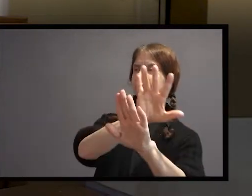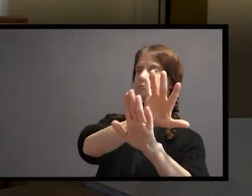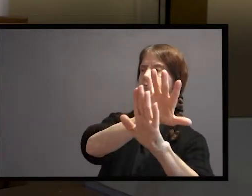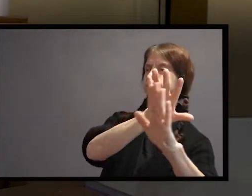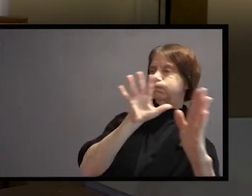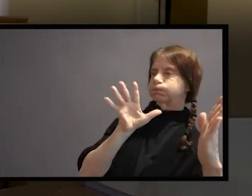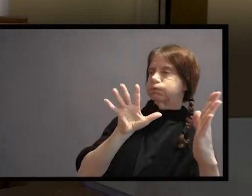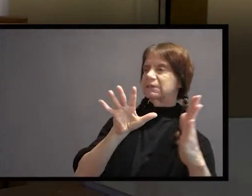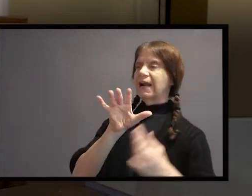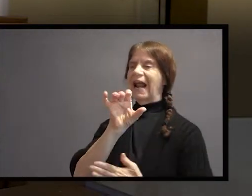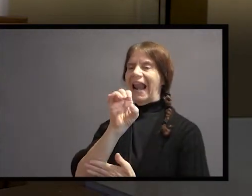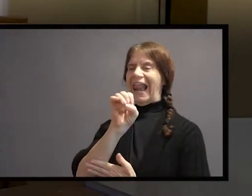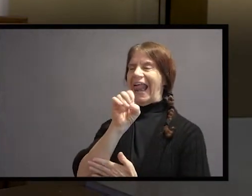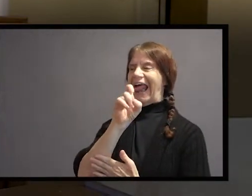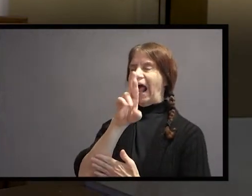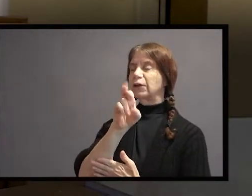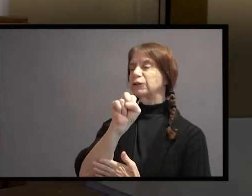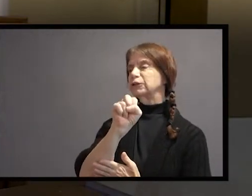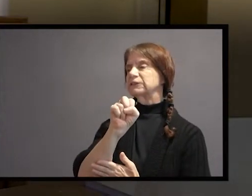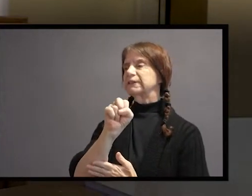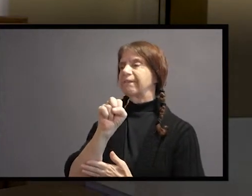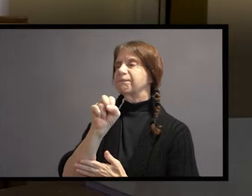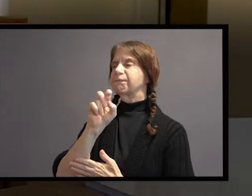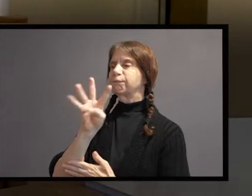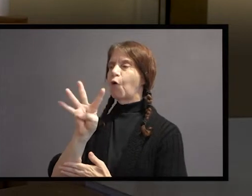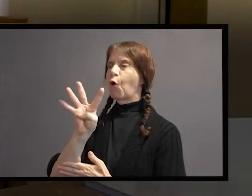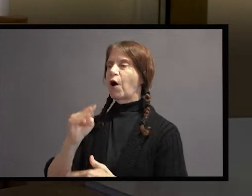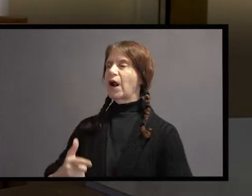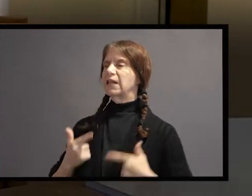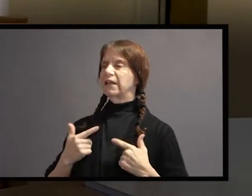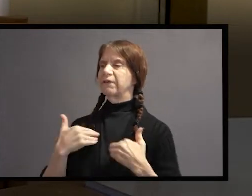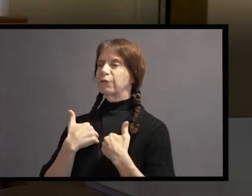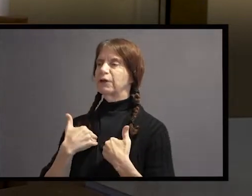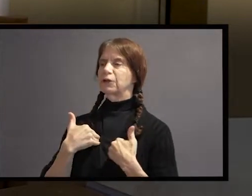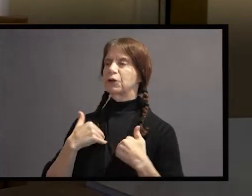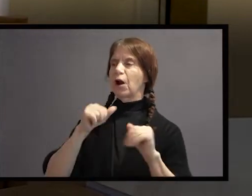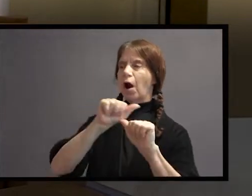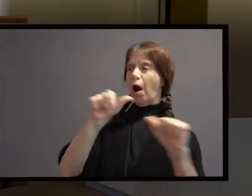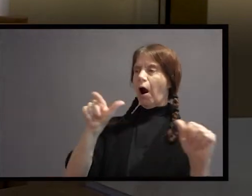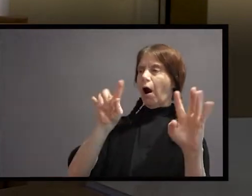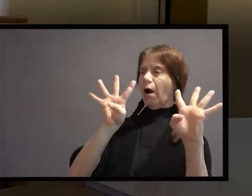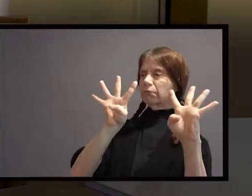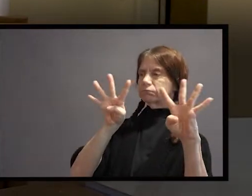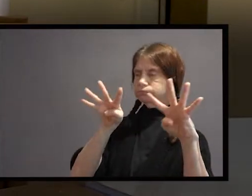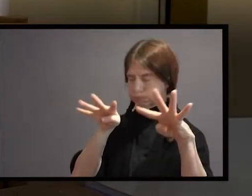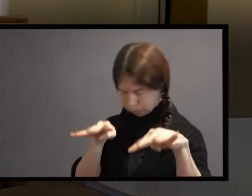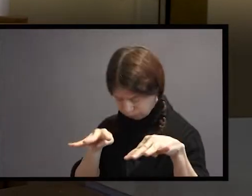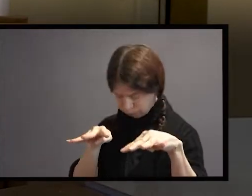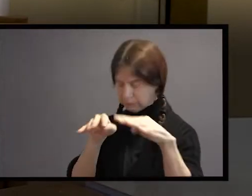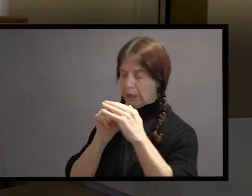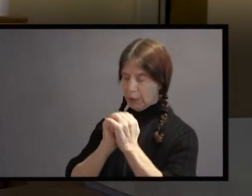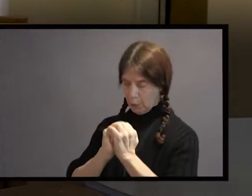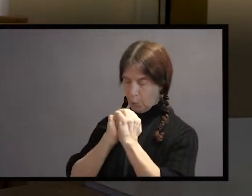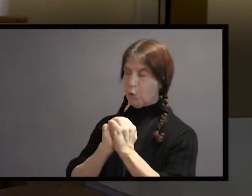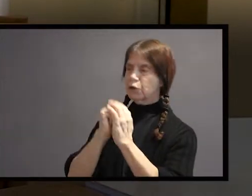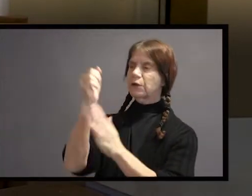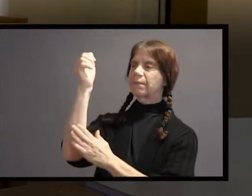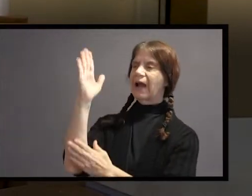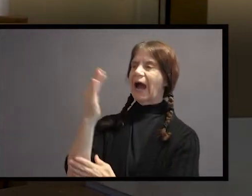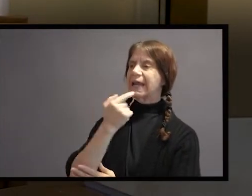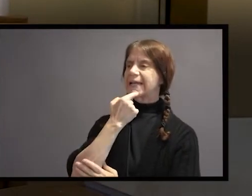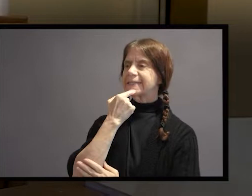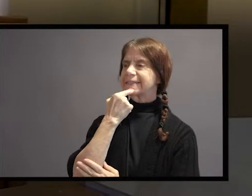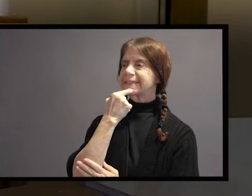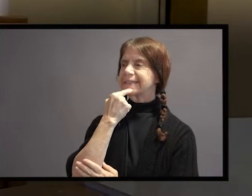the elders and the four living creatures. And they fell on their faces before the throne and worshiped God,